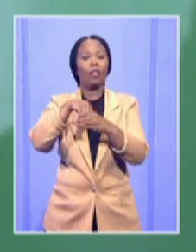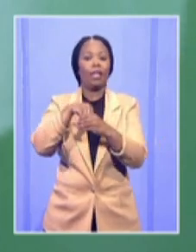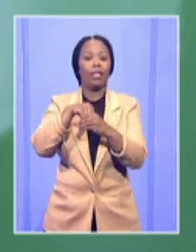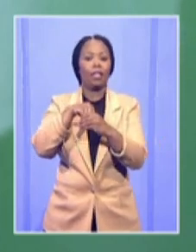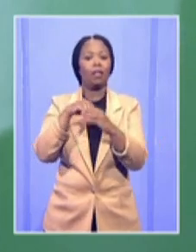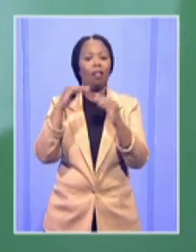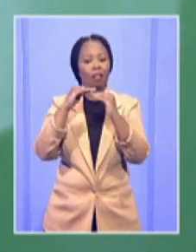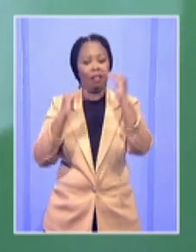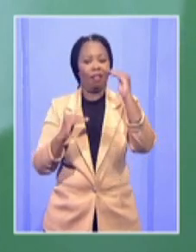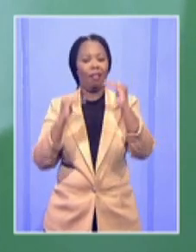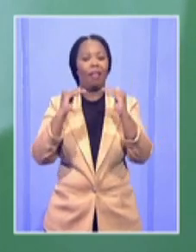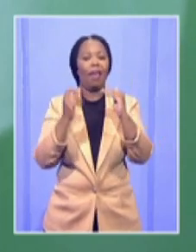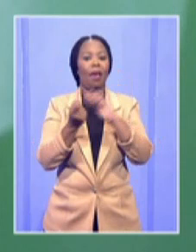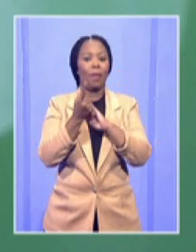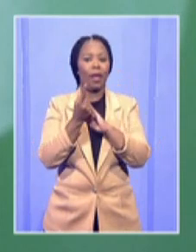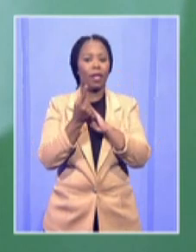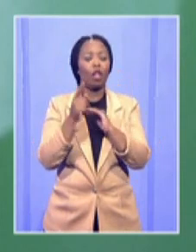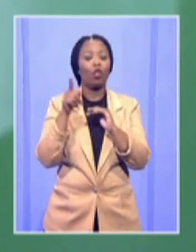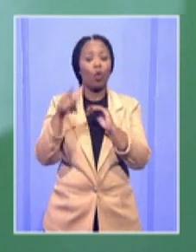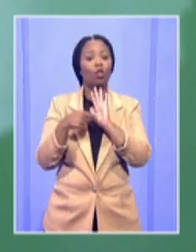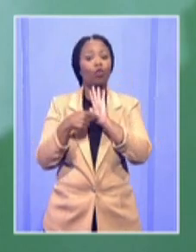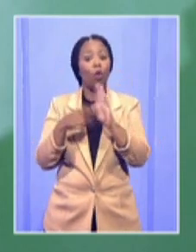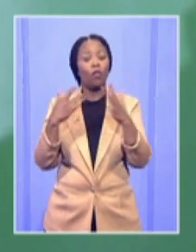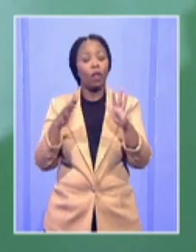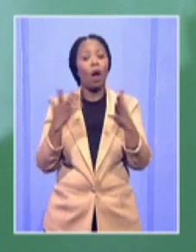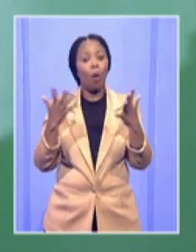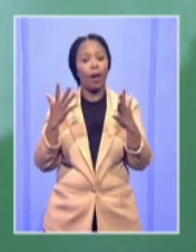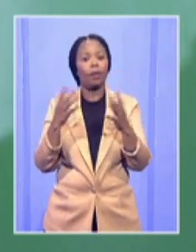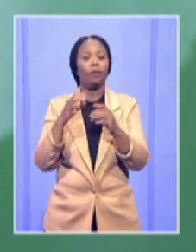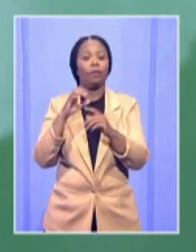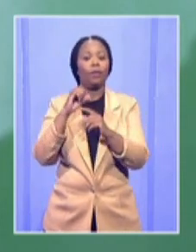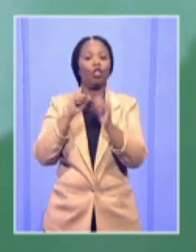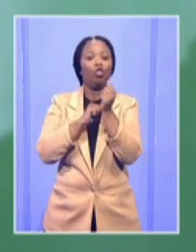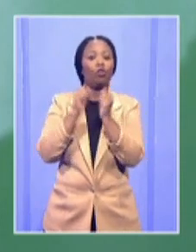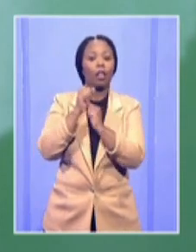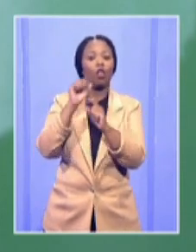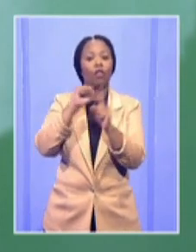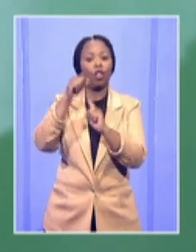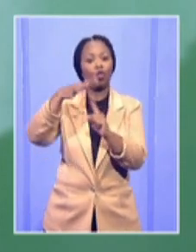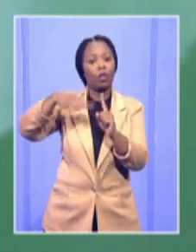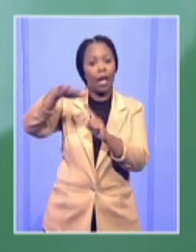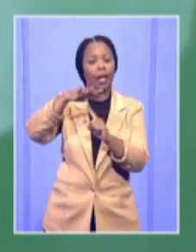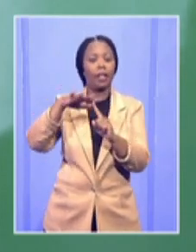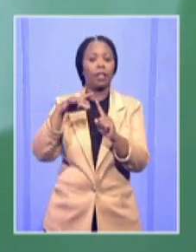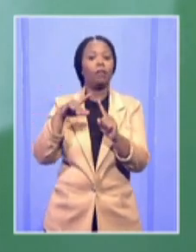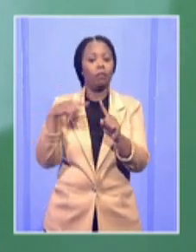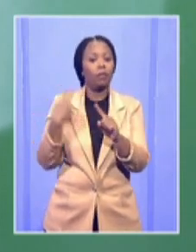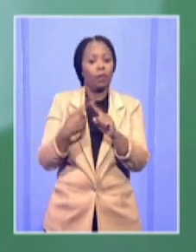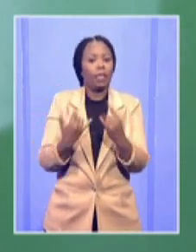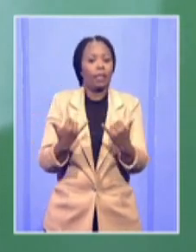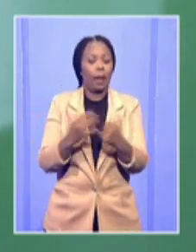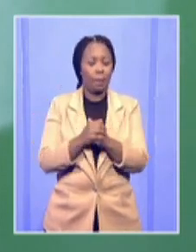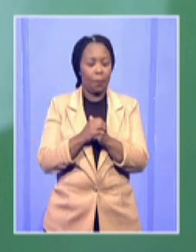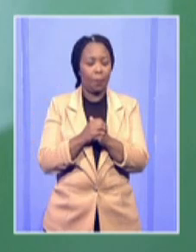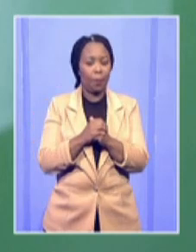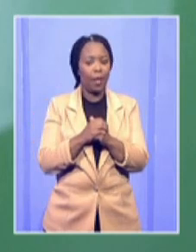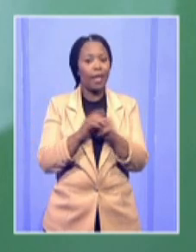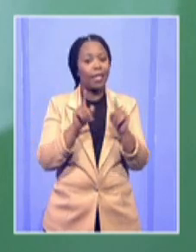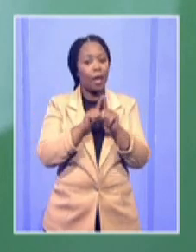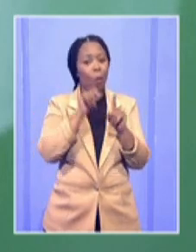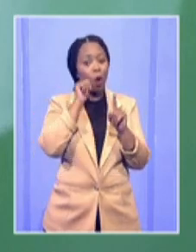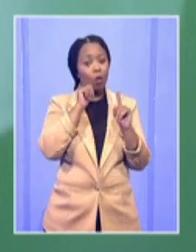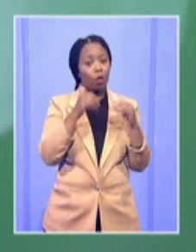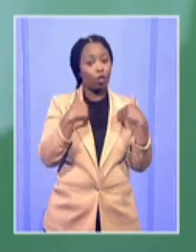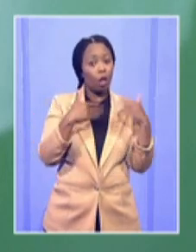has manifested in the structure of society as it is today. Right at the outset, we could foresee that